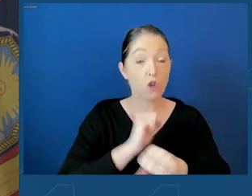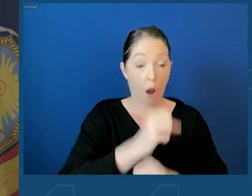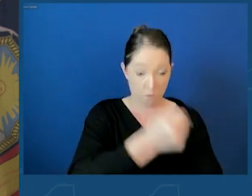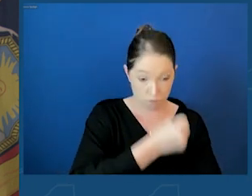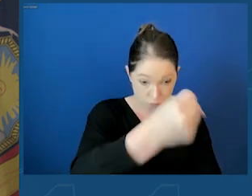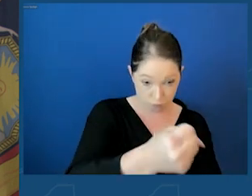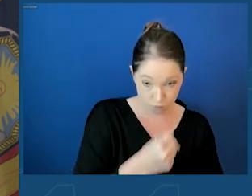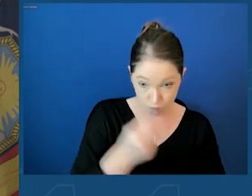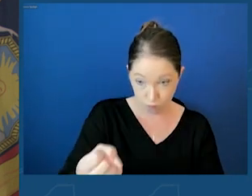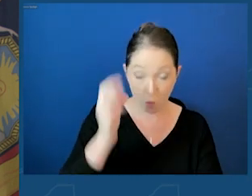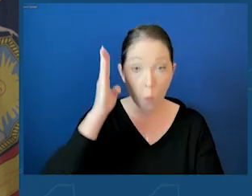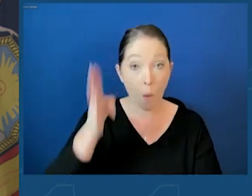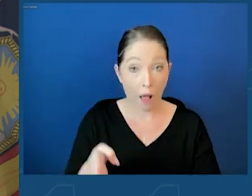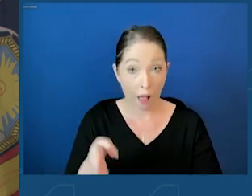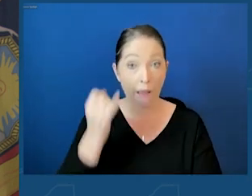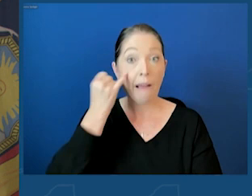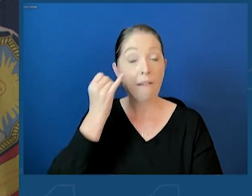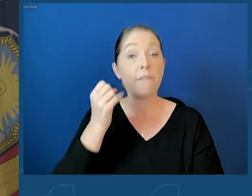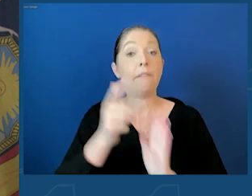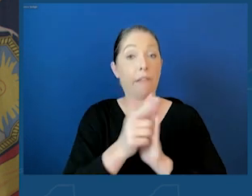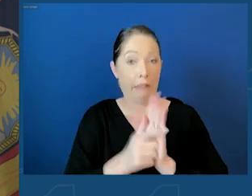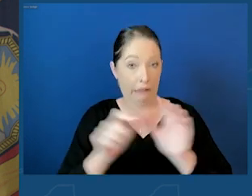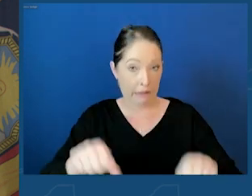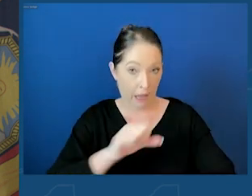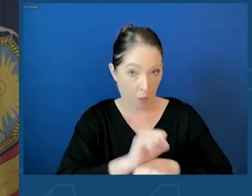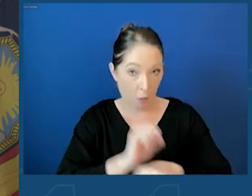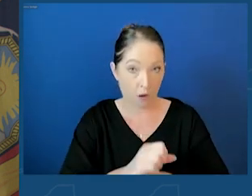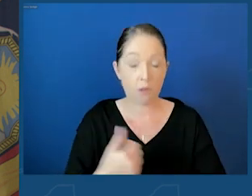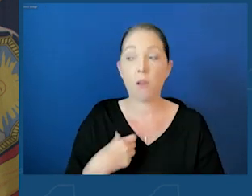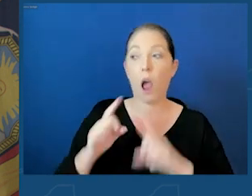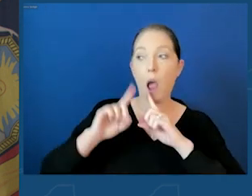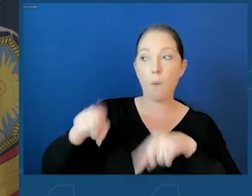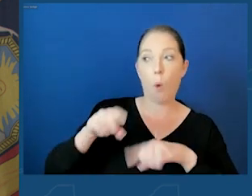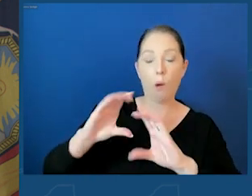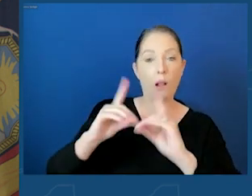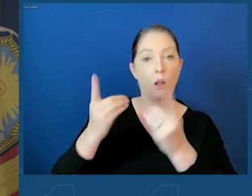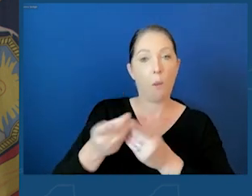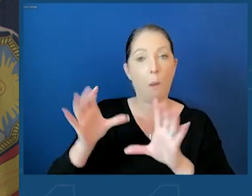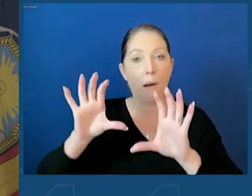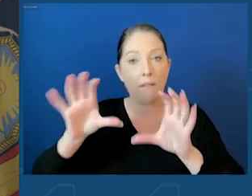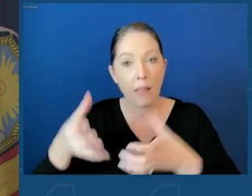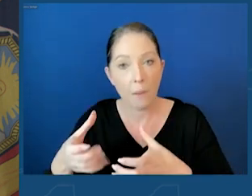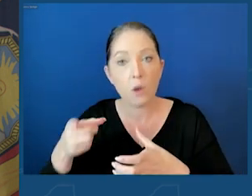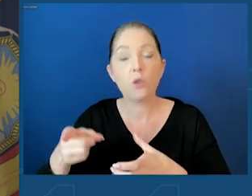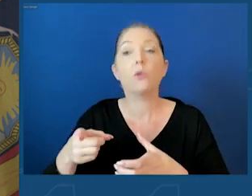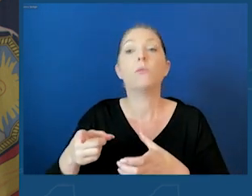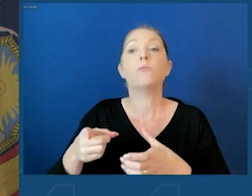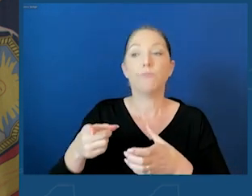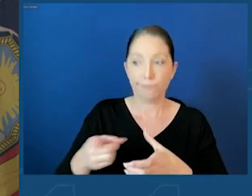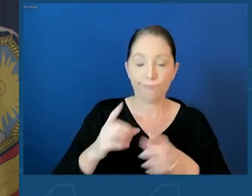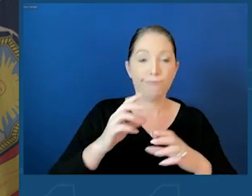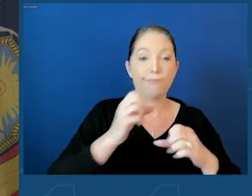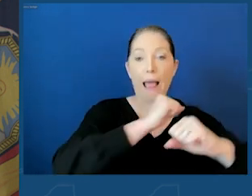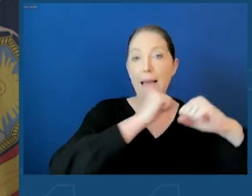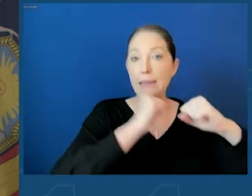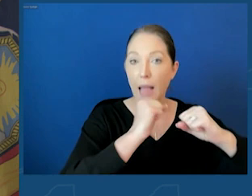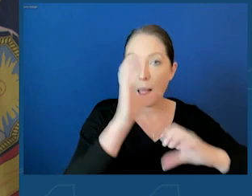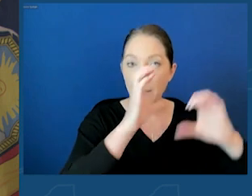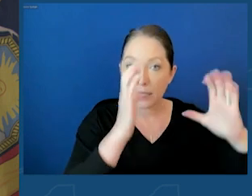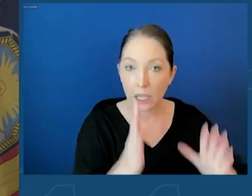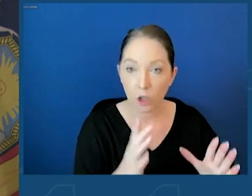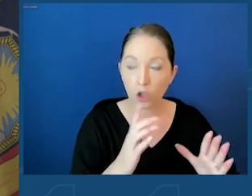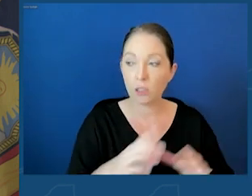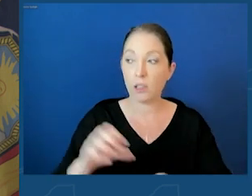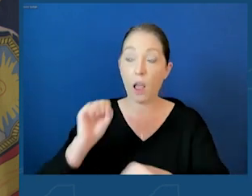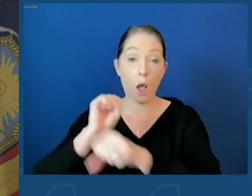step further, and I'm ordering the Department of Labor to proactively connect asylum seekers with potential employers